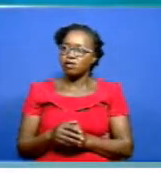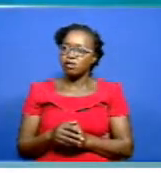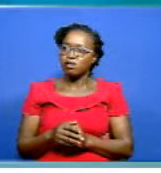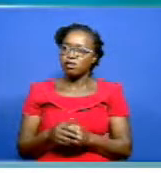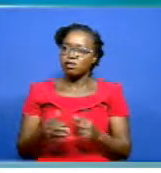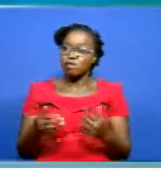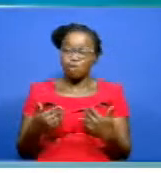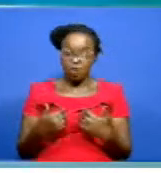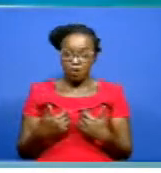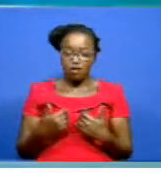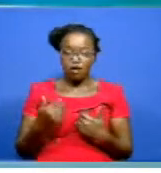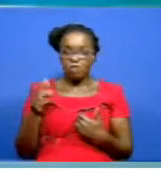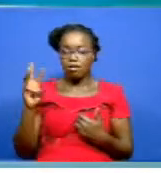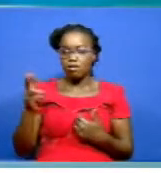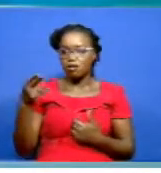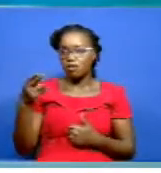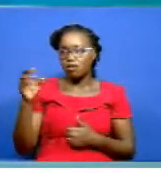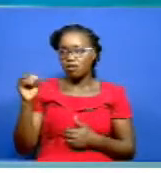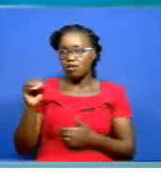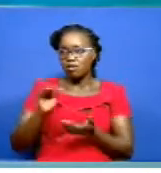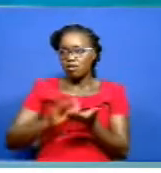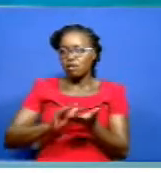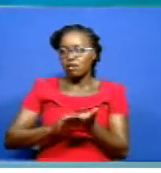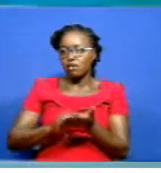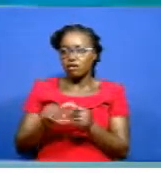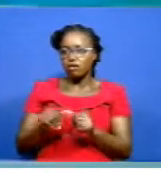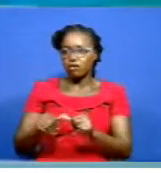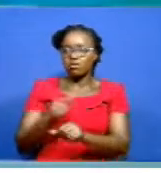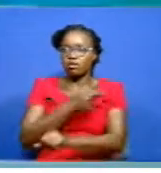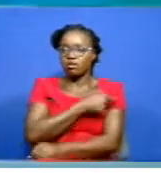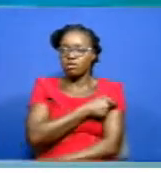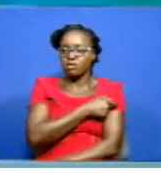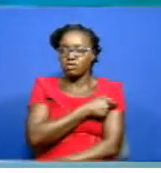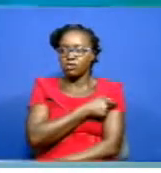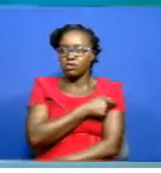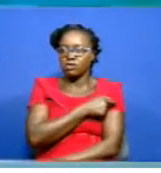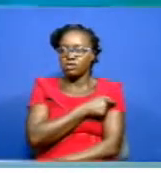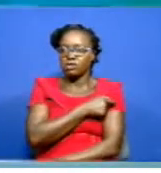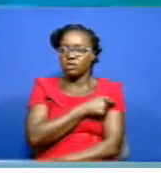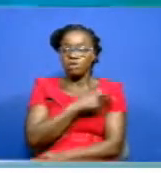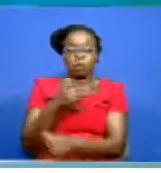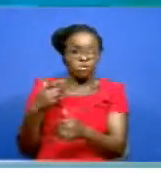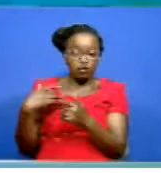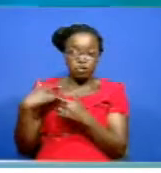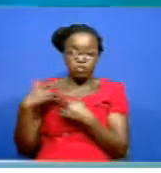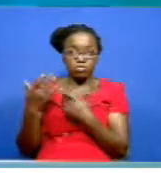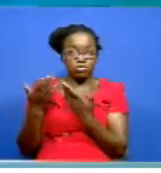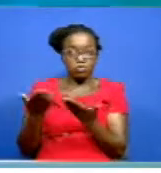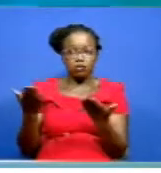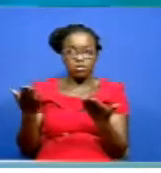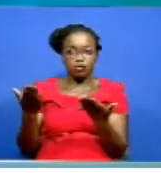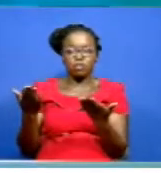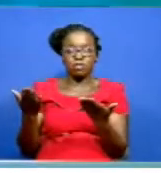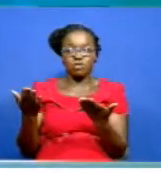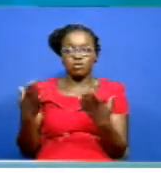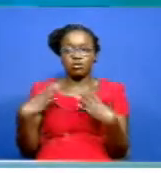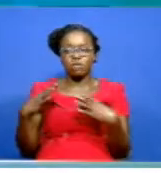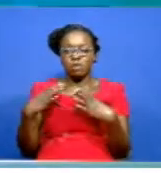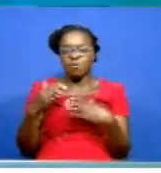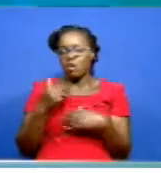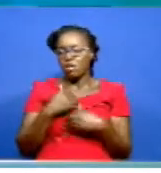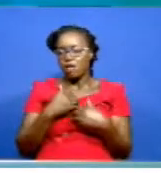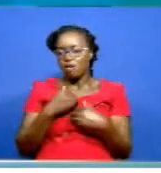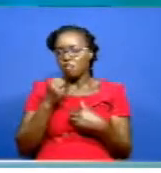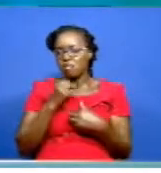that the WHO is actually recommending that we continue vaccinating. Of course, there are those concerns that have been raised regarding